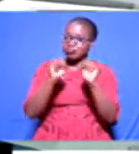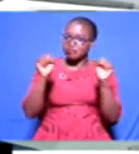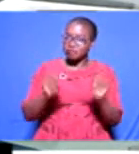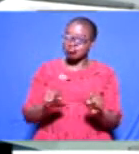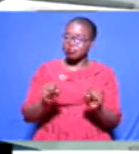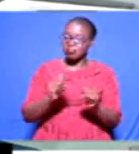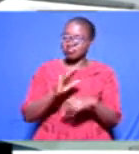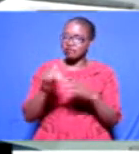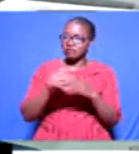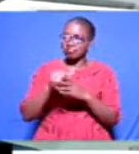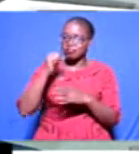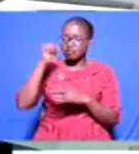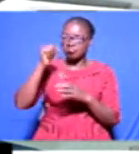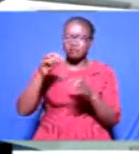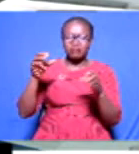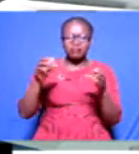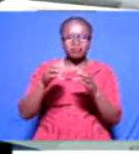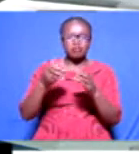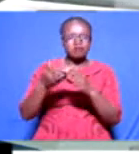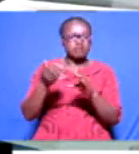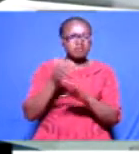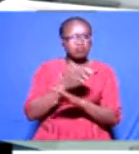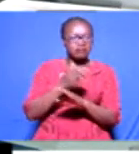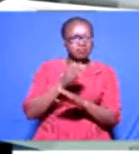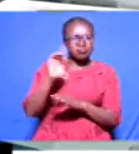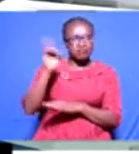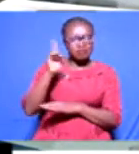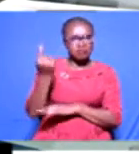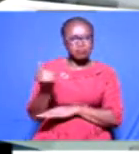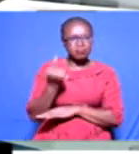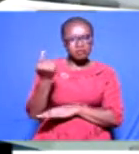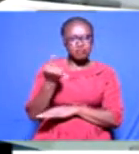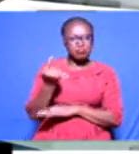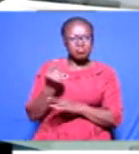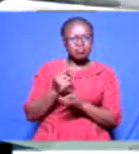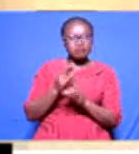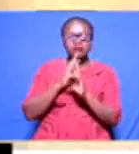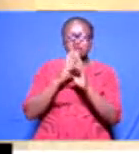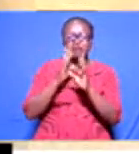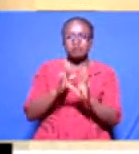political parties disputes were filed in Nairobi, as Sarafina Robi reports.